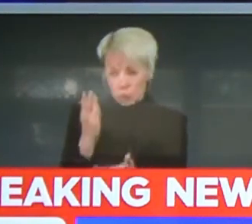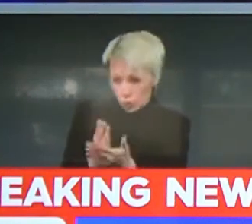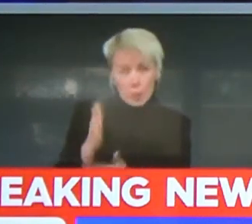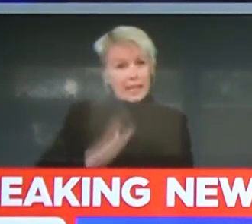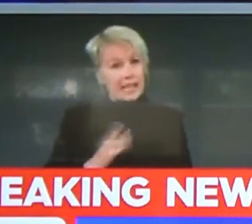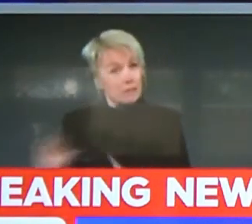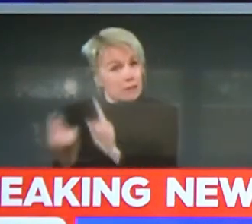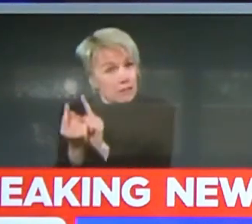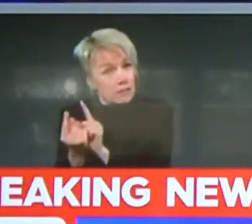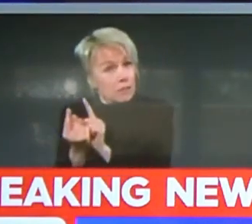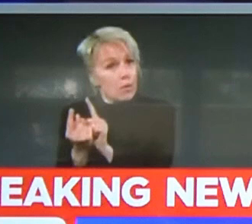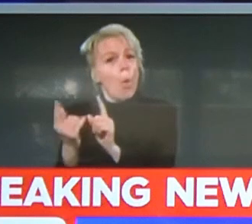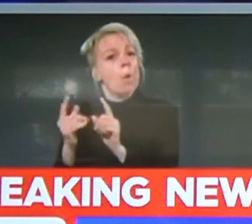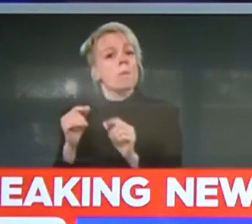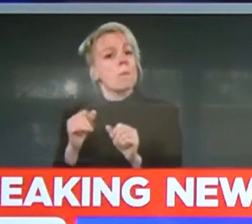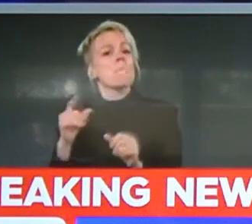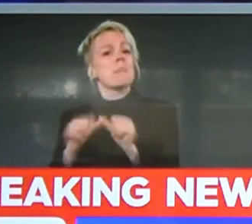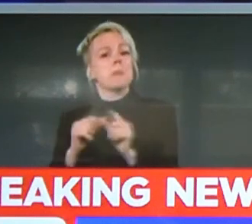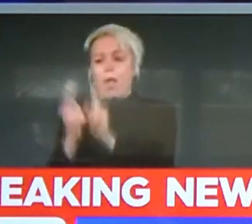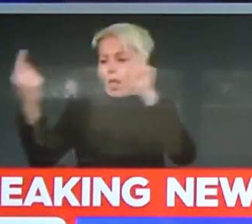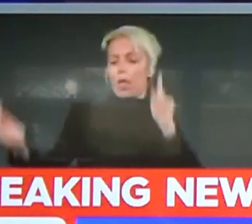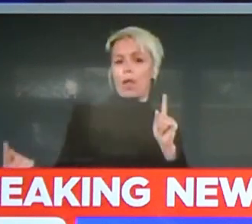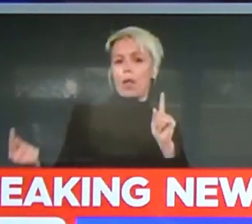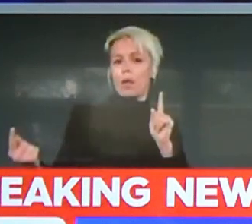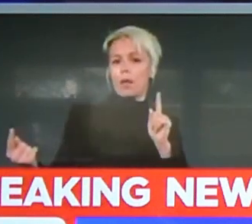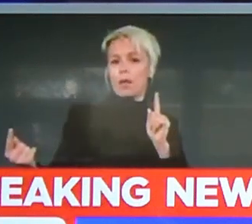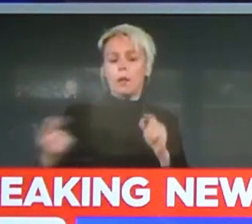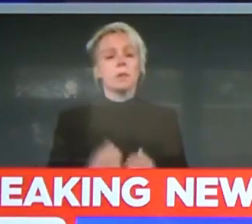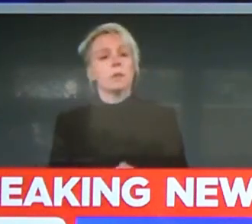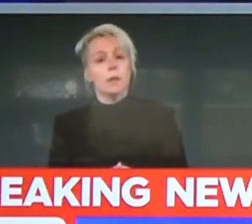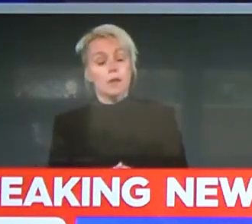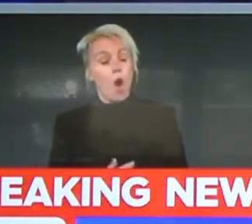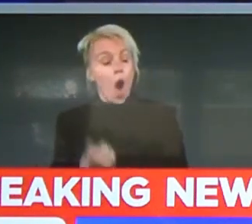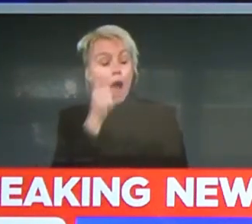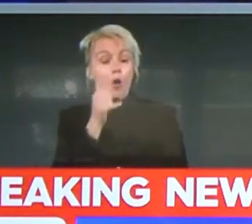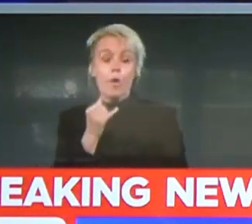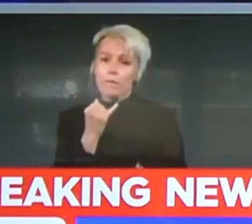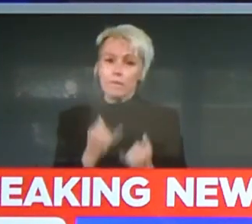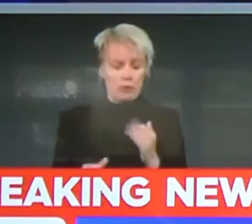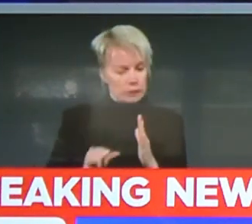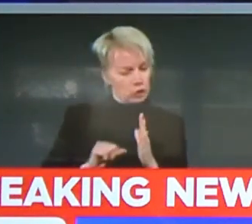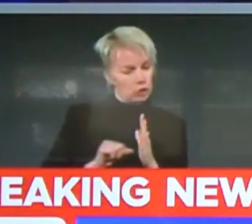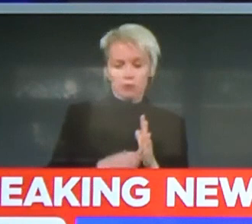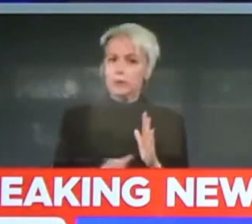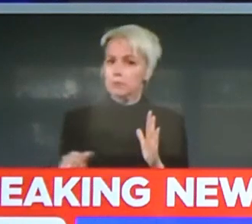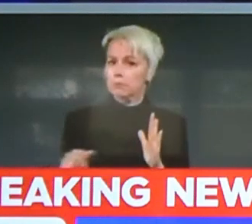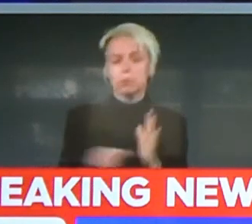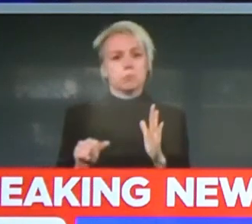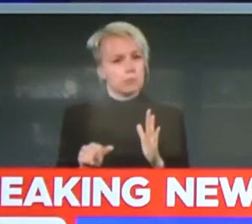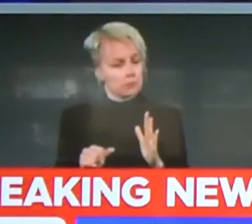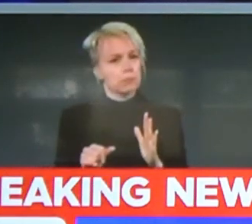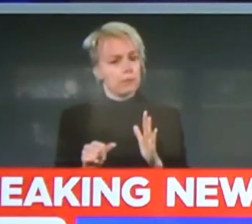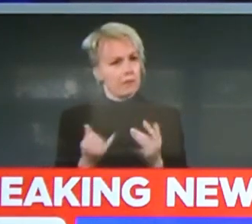risk. These measures are really draconian. We know that, but if we're going